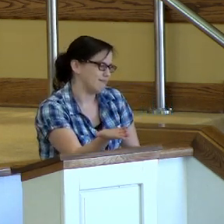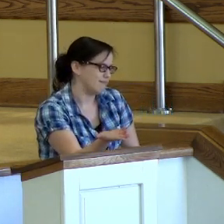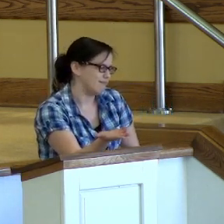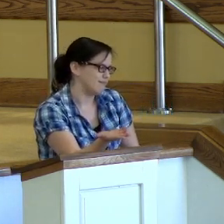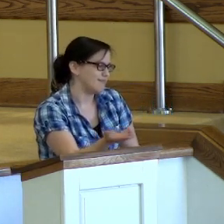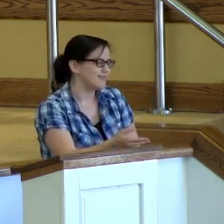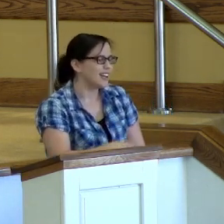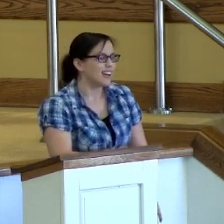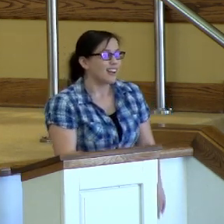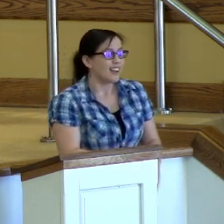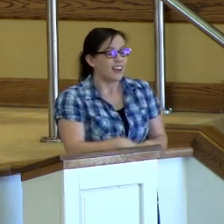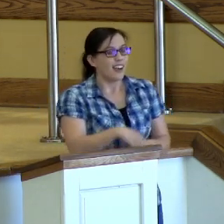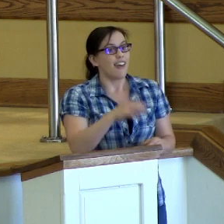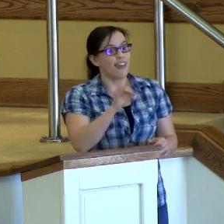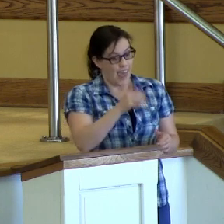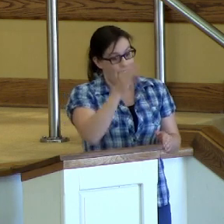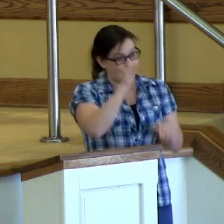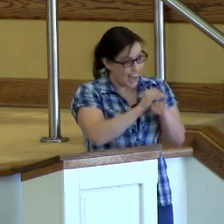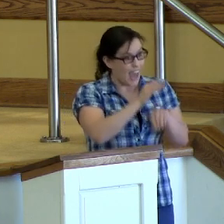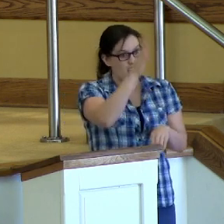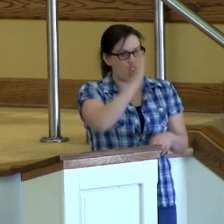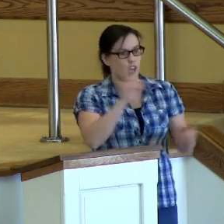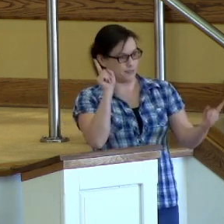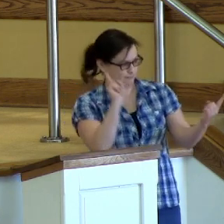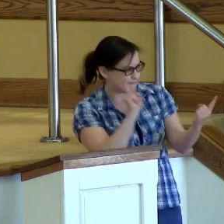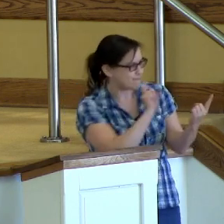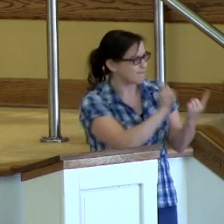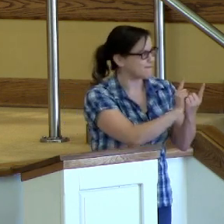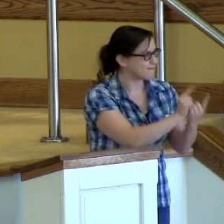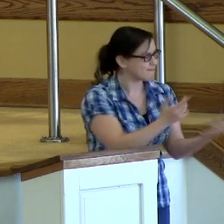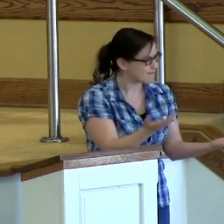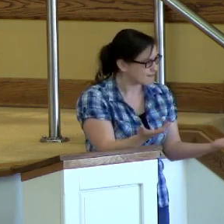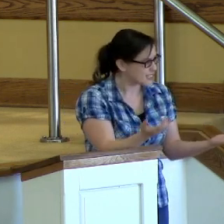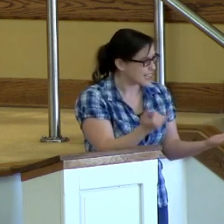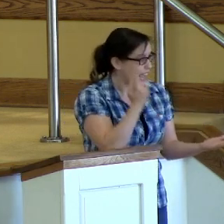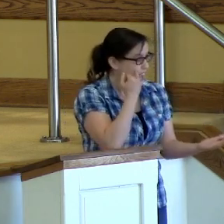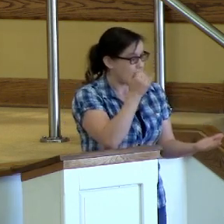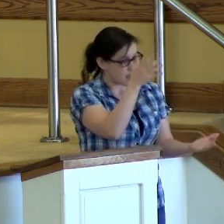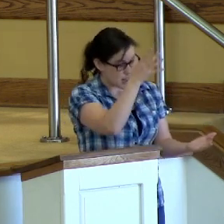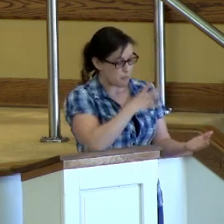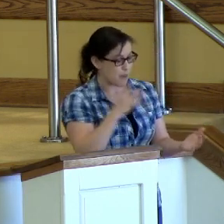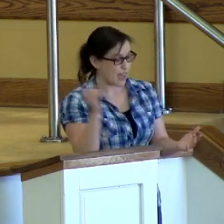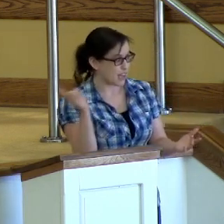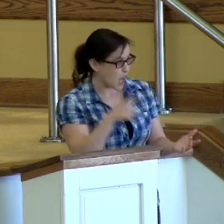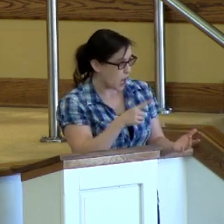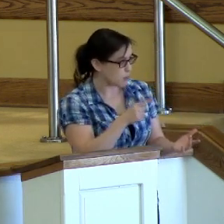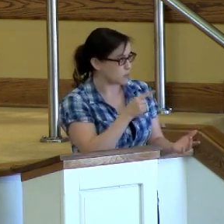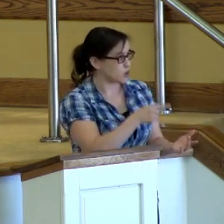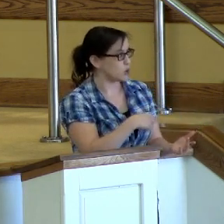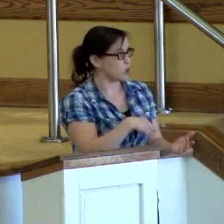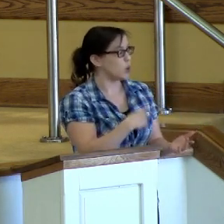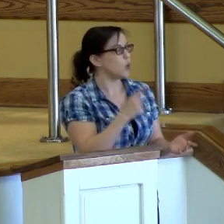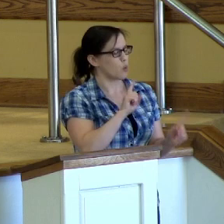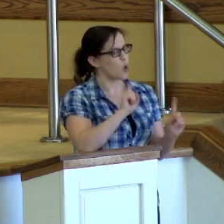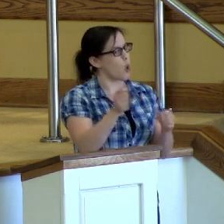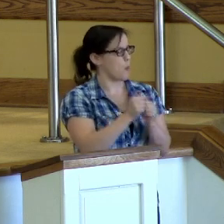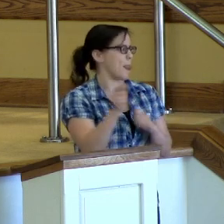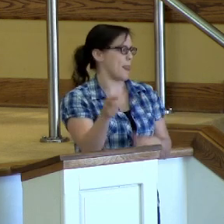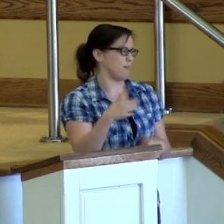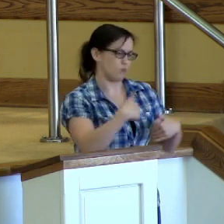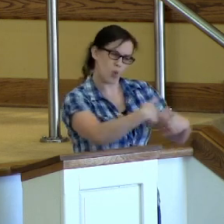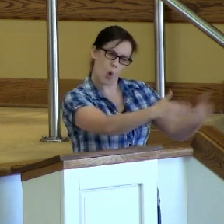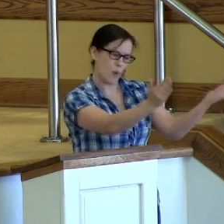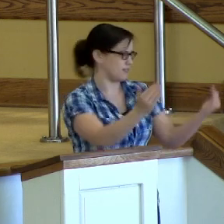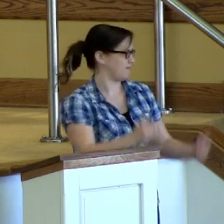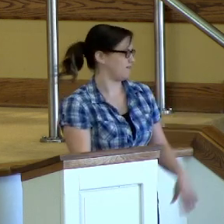says, came unto Balaam at night and said unto him, if the men come to call thee, rise up and go with them. Now get this. He said, if